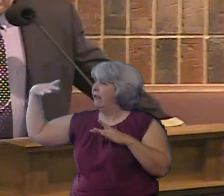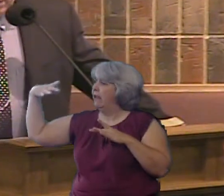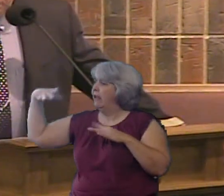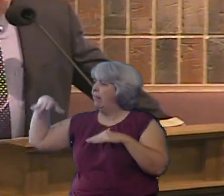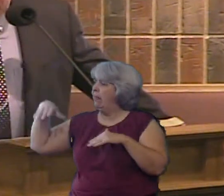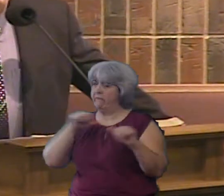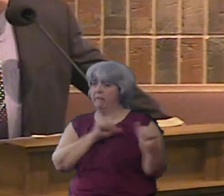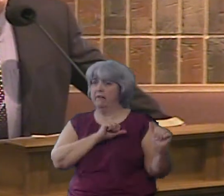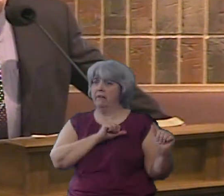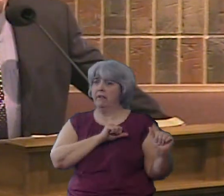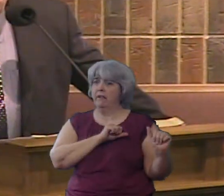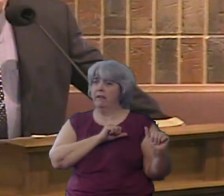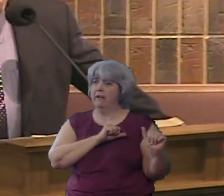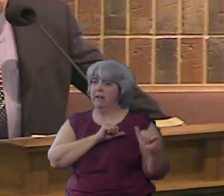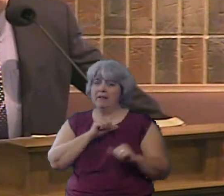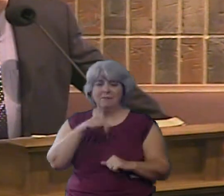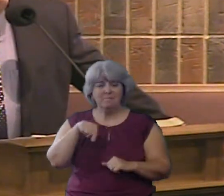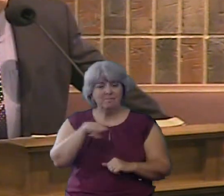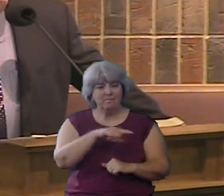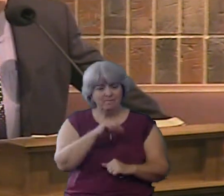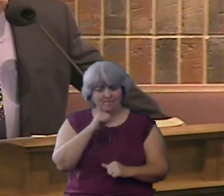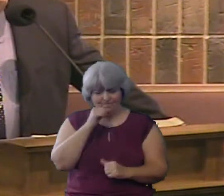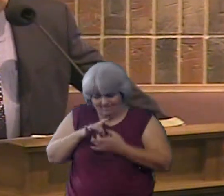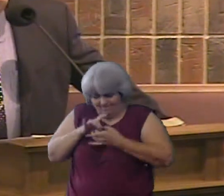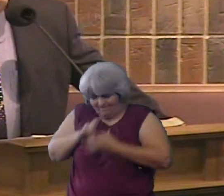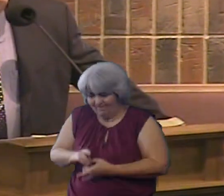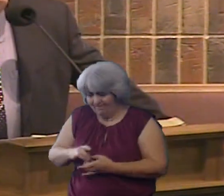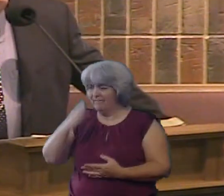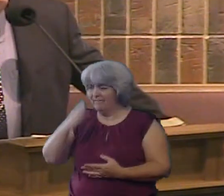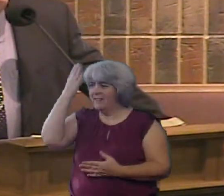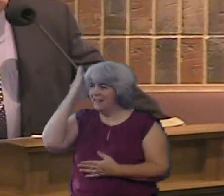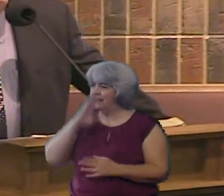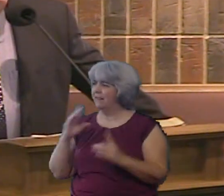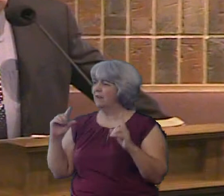They were not bound to God's word.